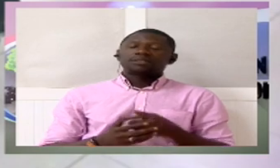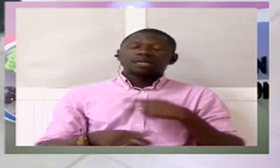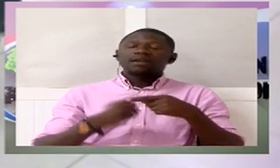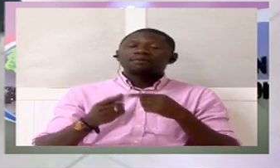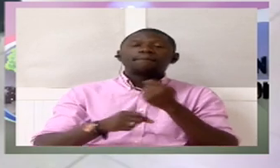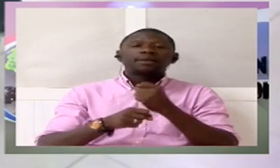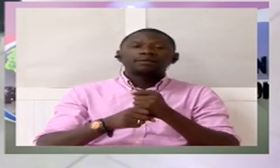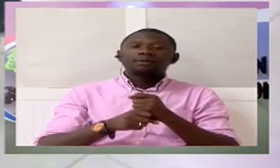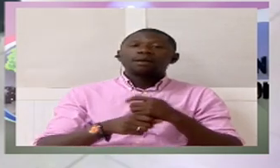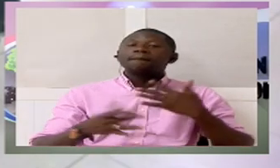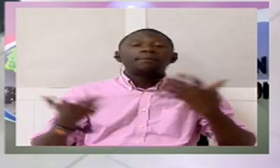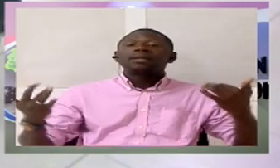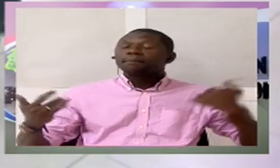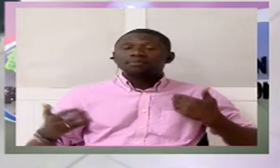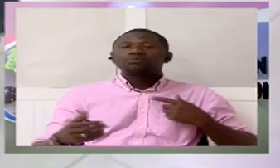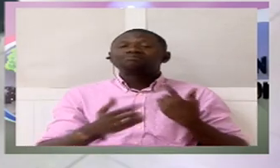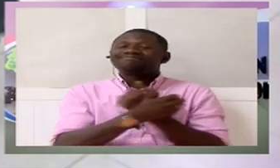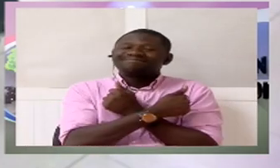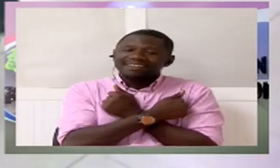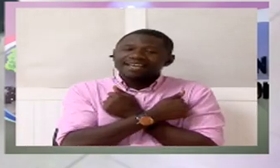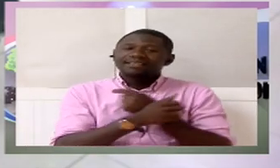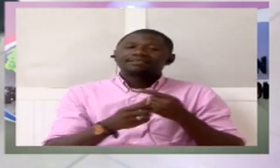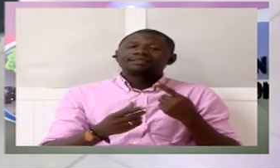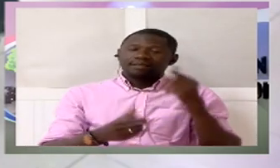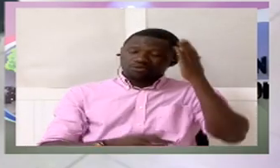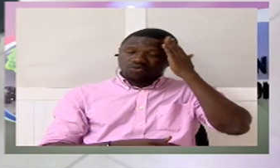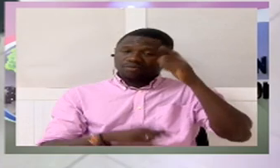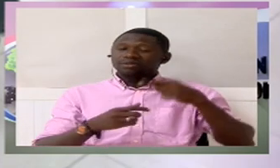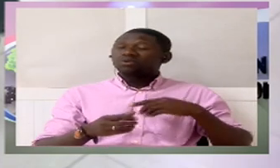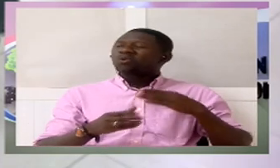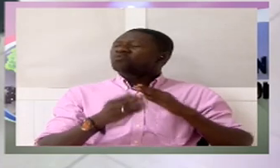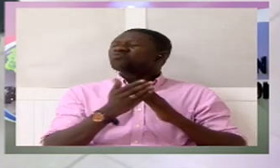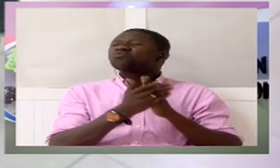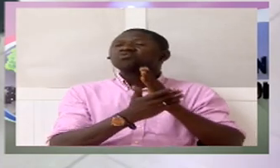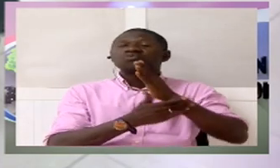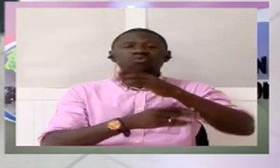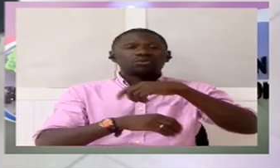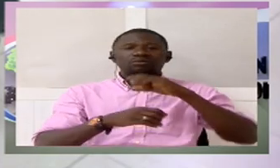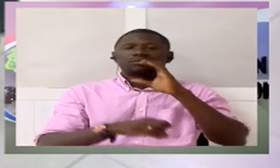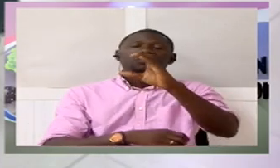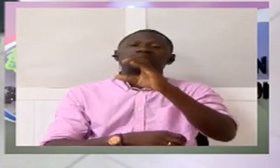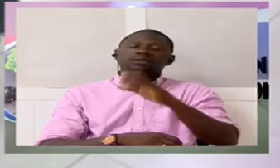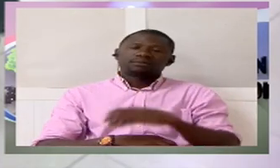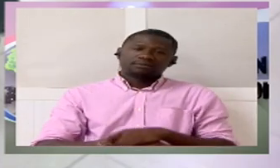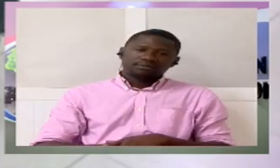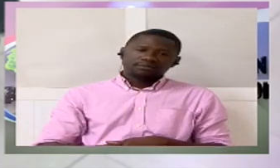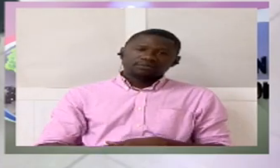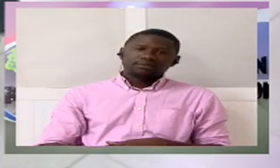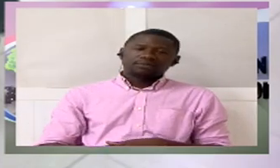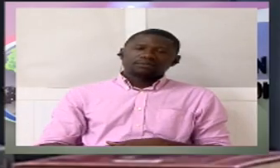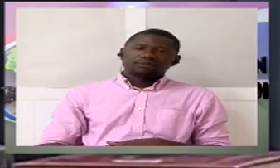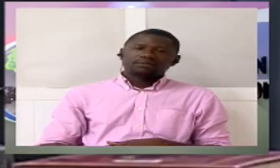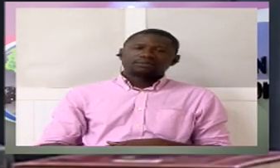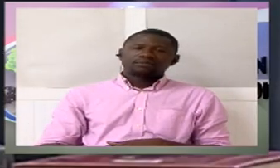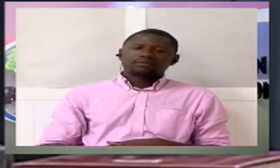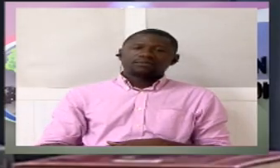result, he became popular. Banko bekan. Across the whole country. Laban omo lafta fang foka kanyina president